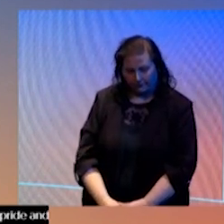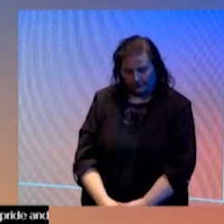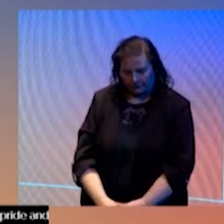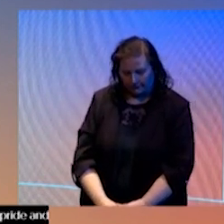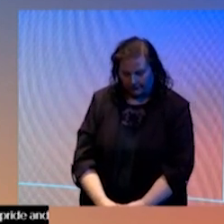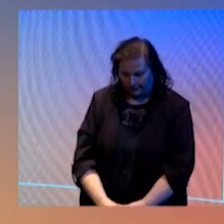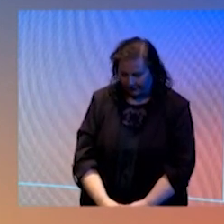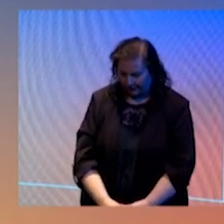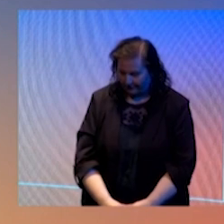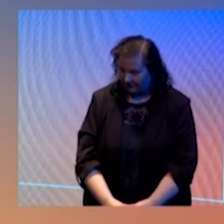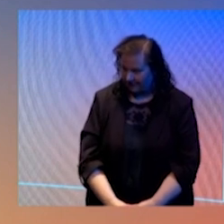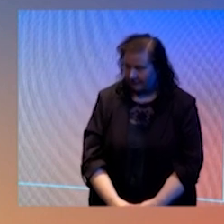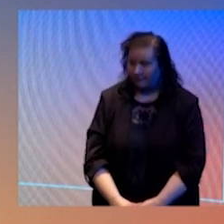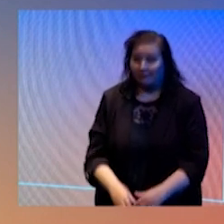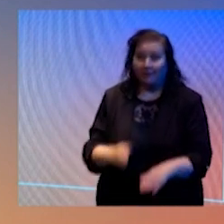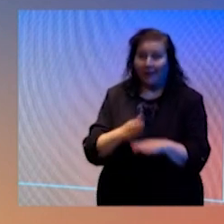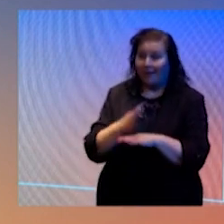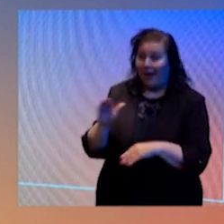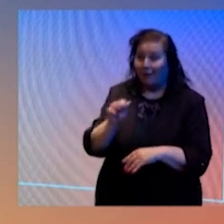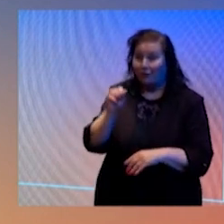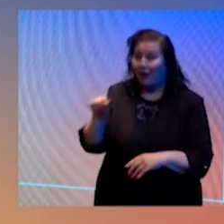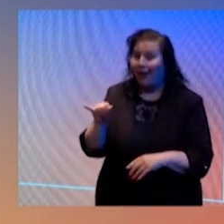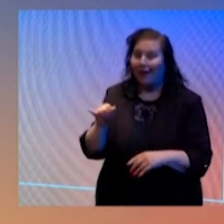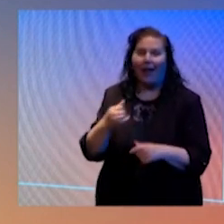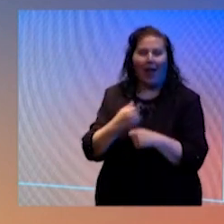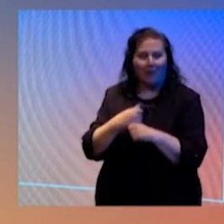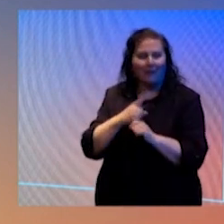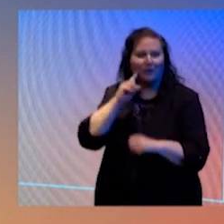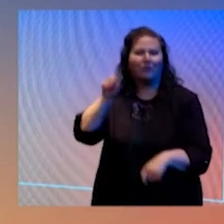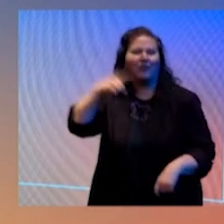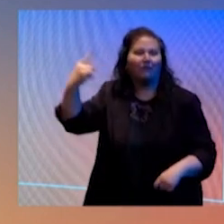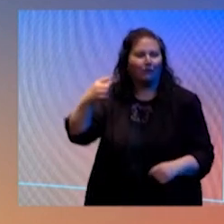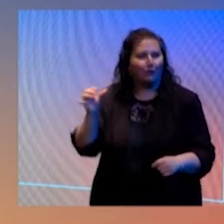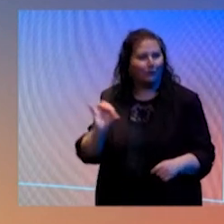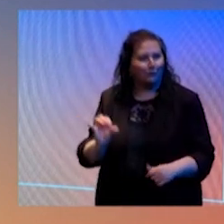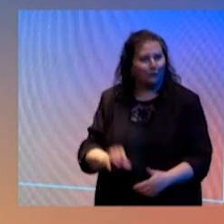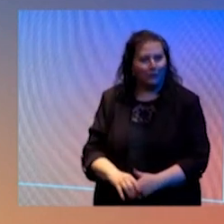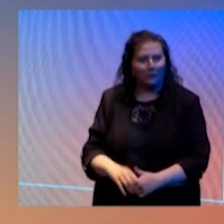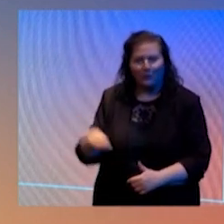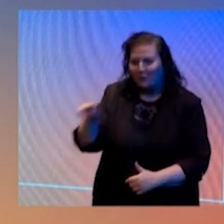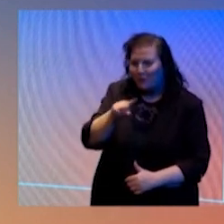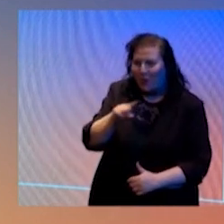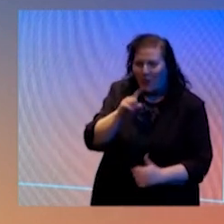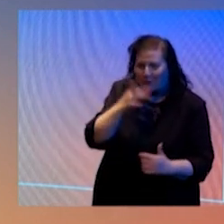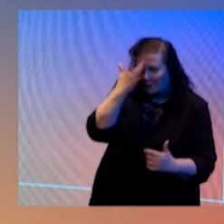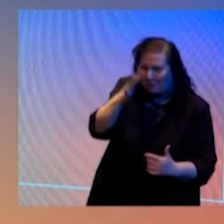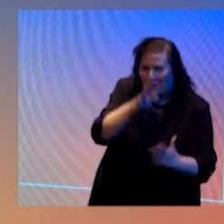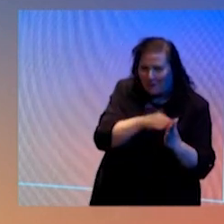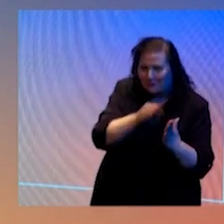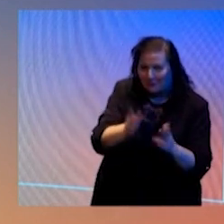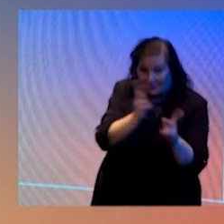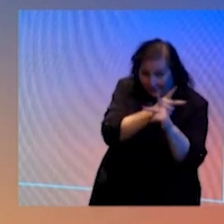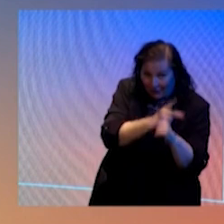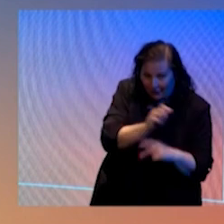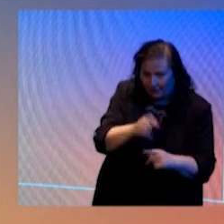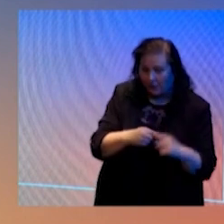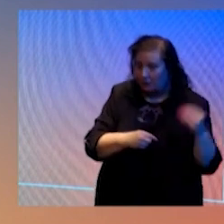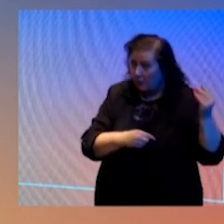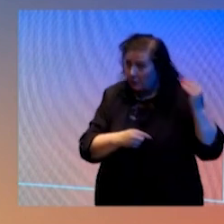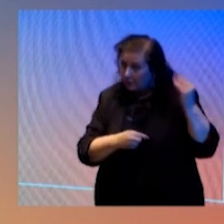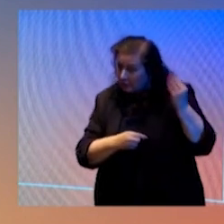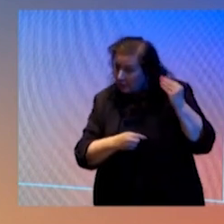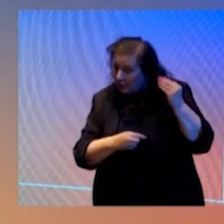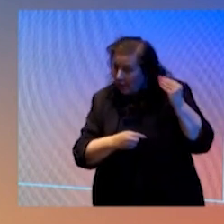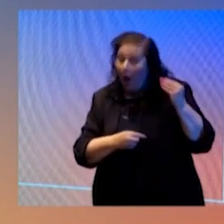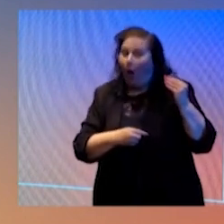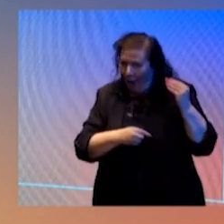And whatever follows after AI, I will make sure we're the first as well. So when your smart students and professors figure out what it is, whisper in my ear, and we'll be